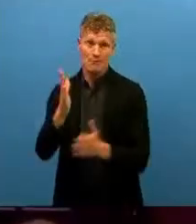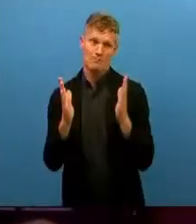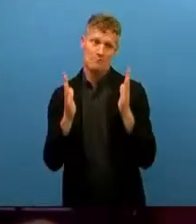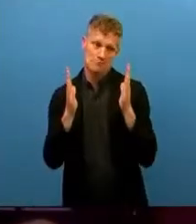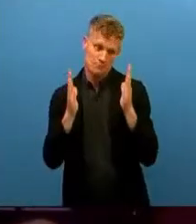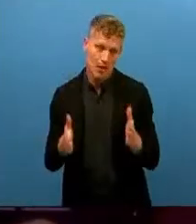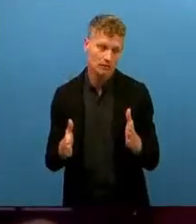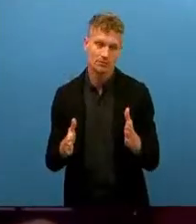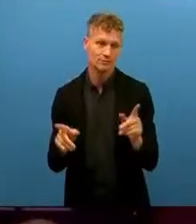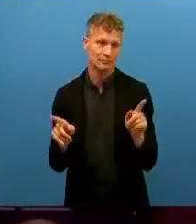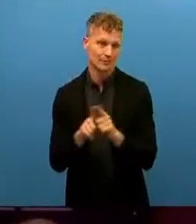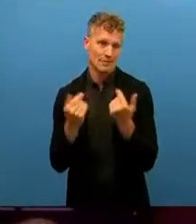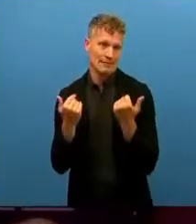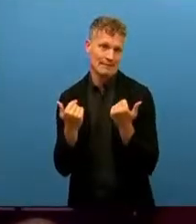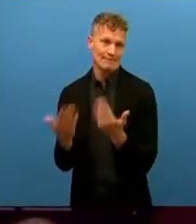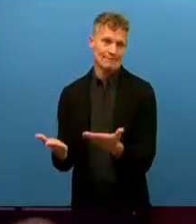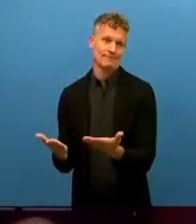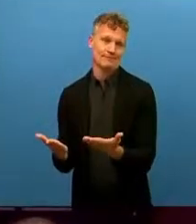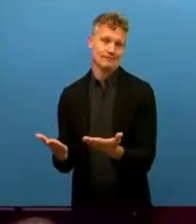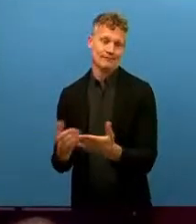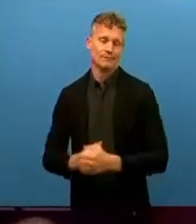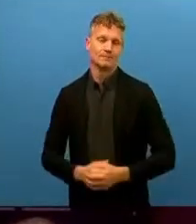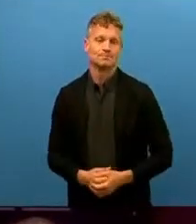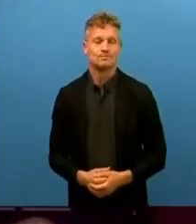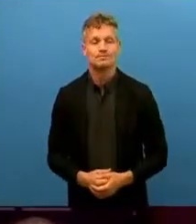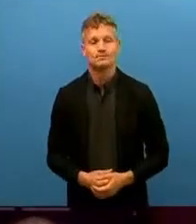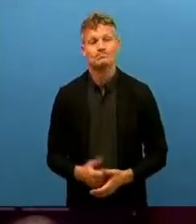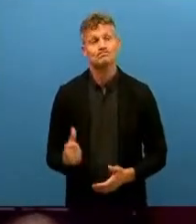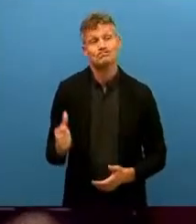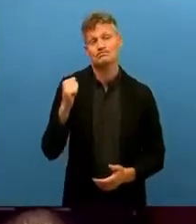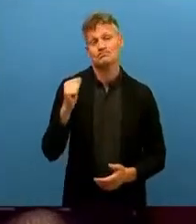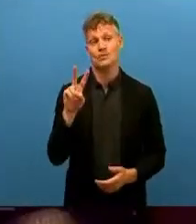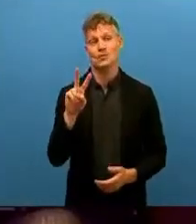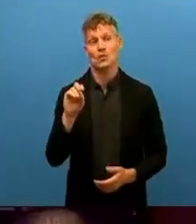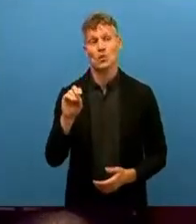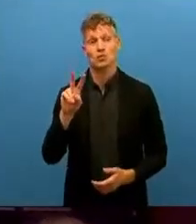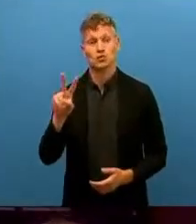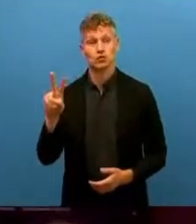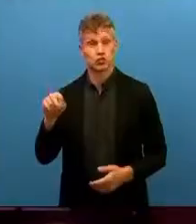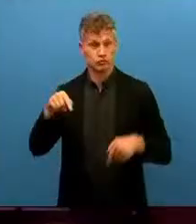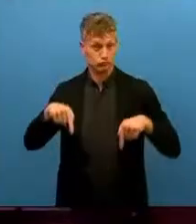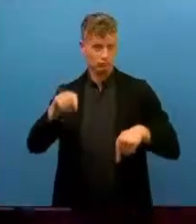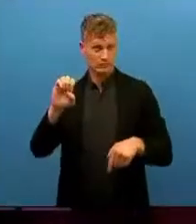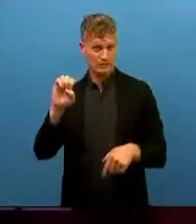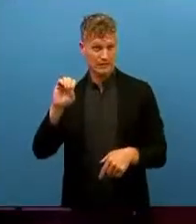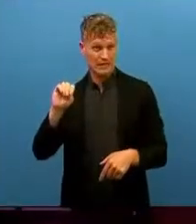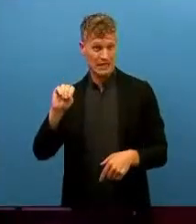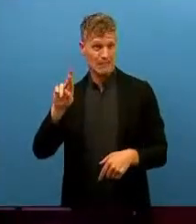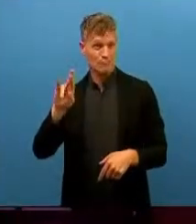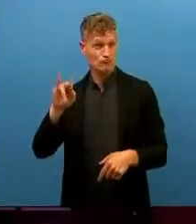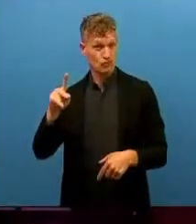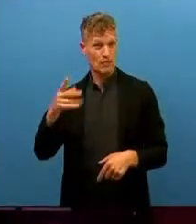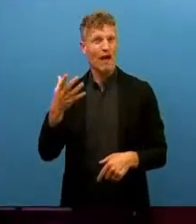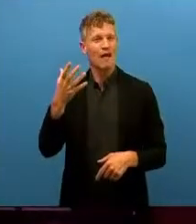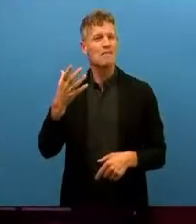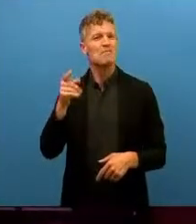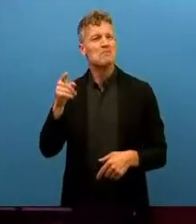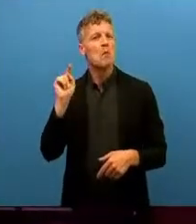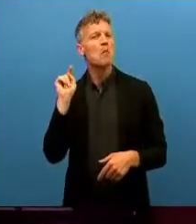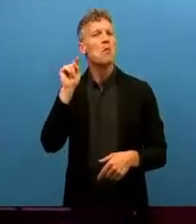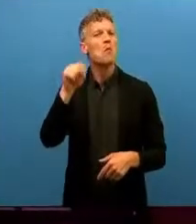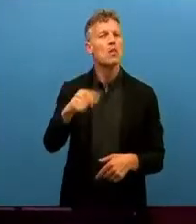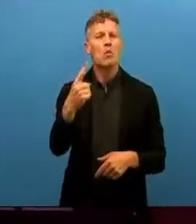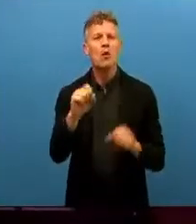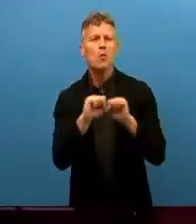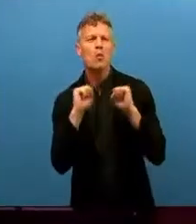uphold. In 2022, the expert mechanism contributed to a workshop exploring how